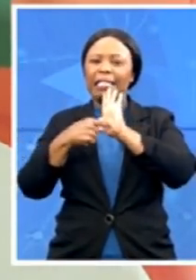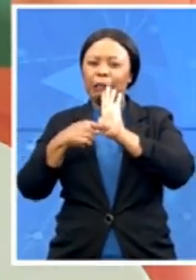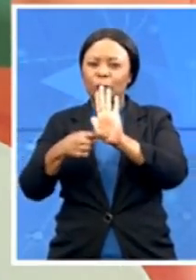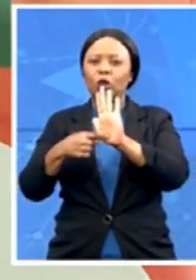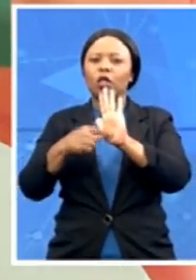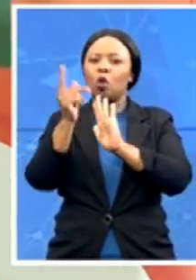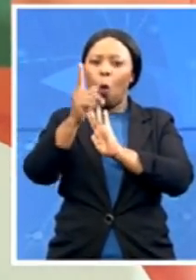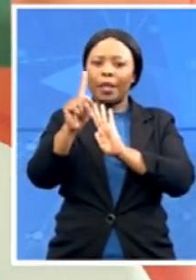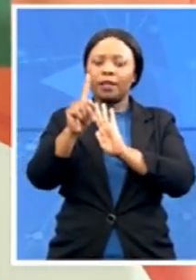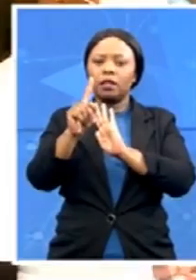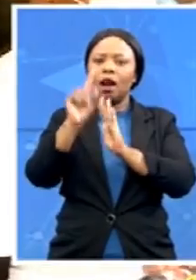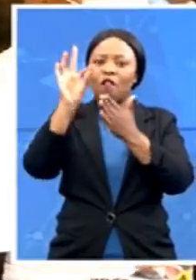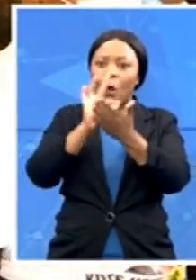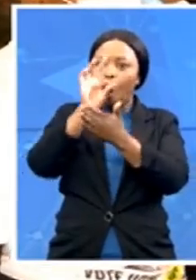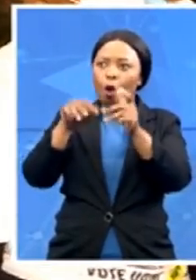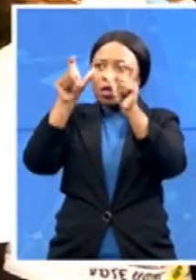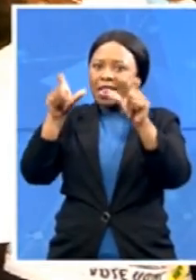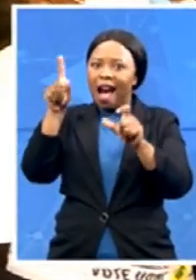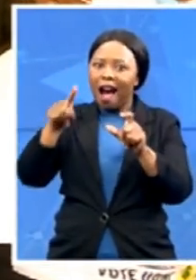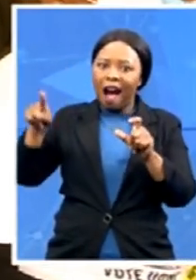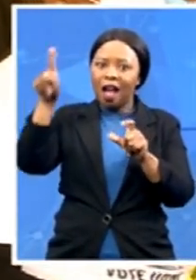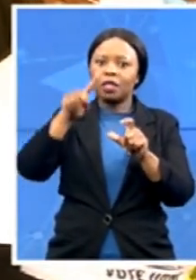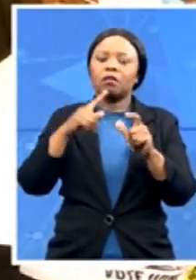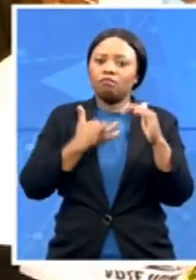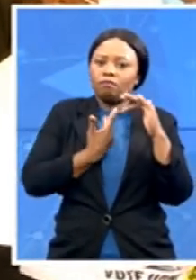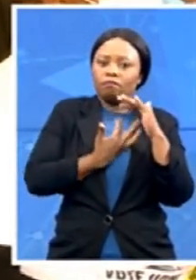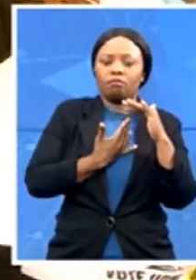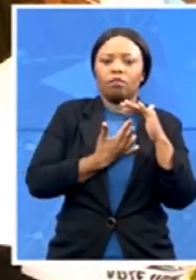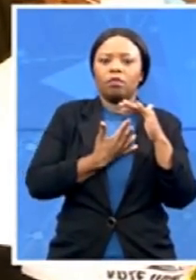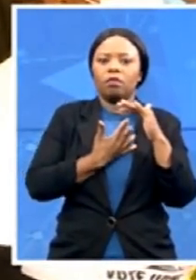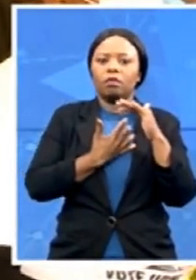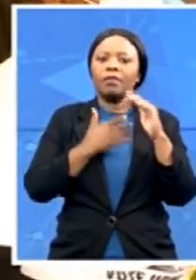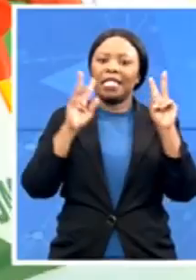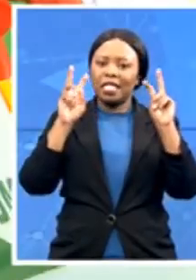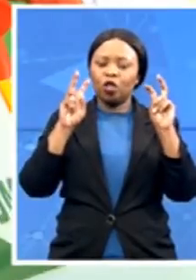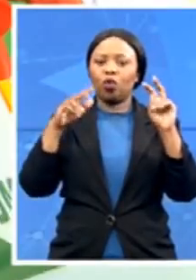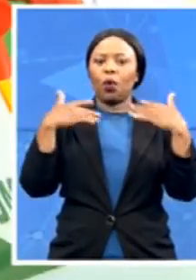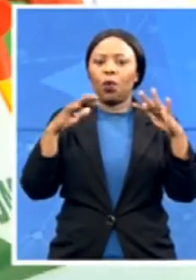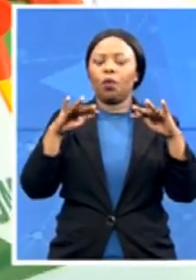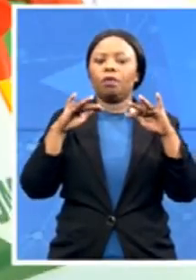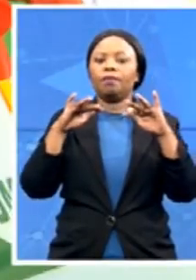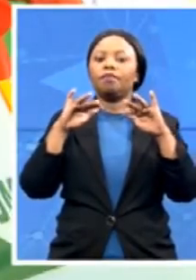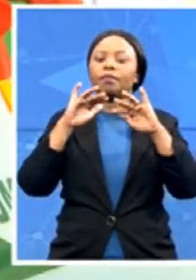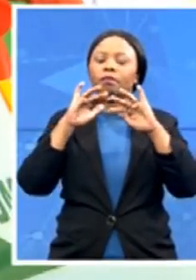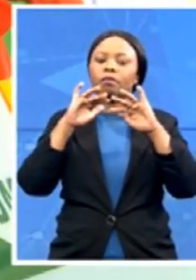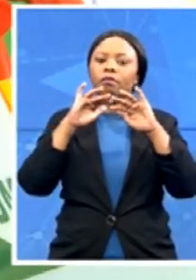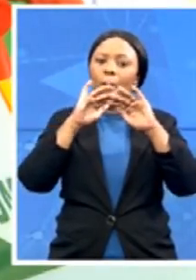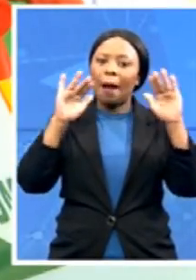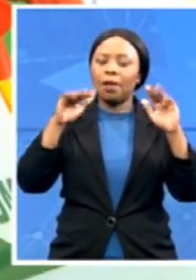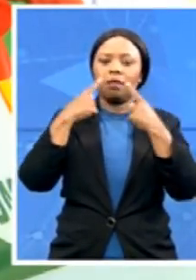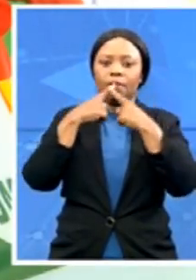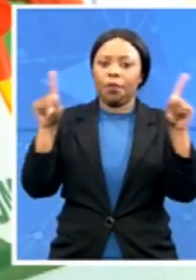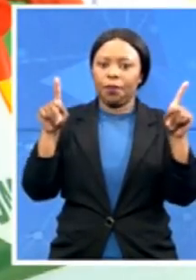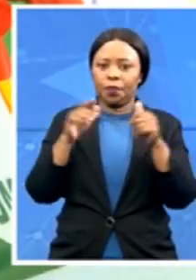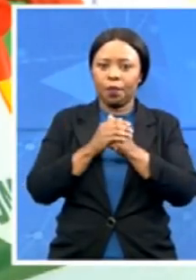for issue-driven manifestos. This trend will continue in the 2024